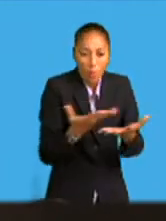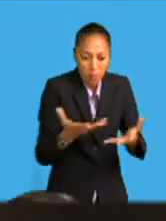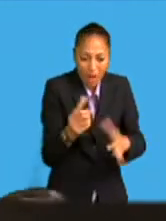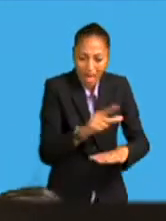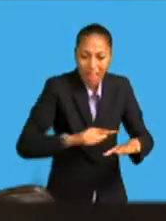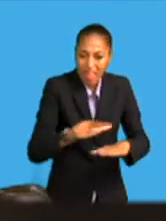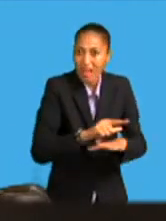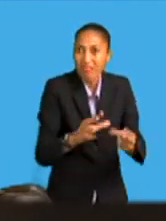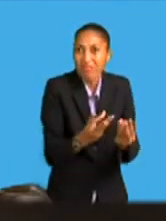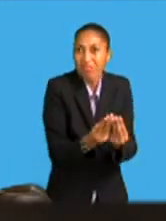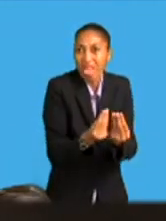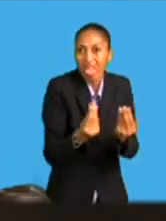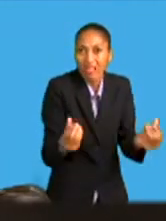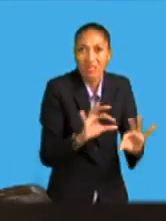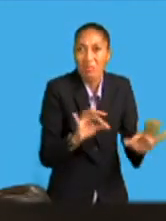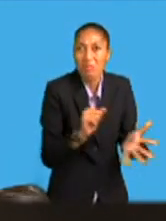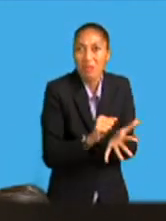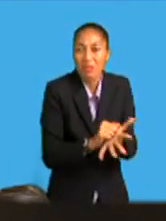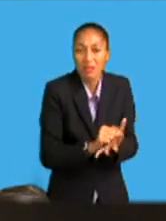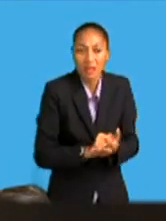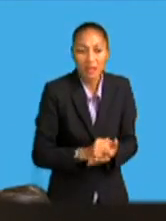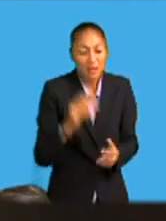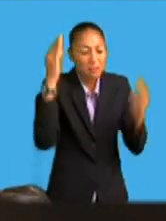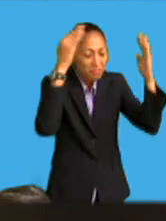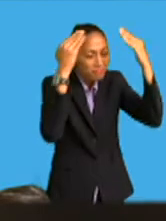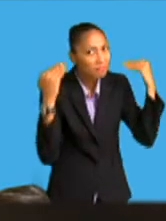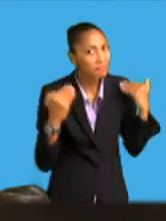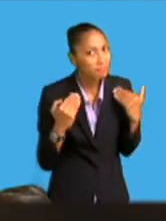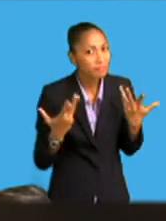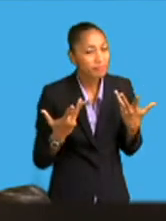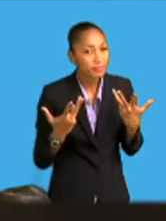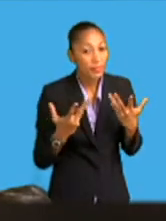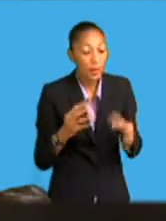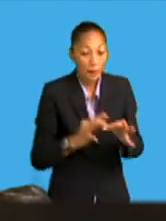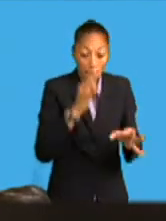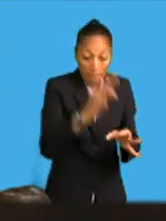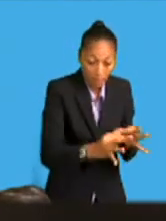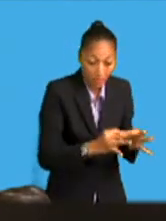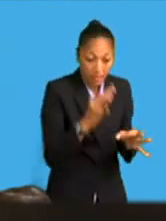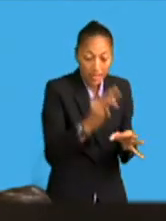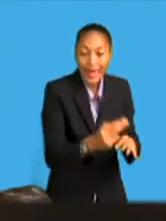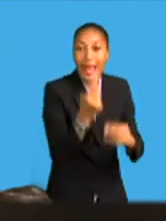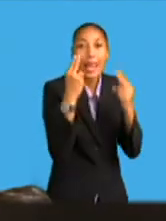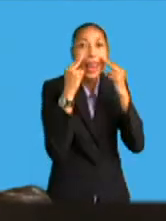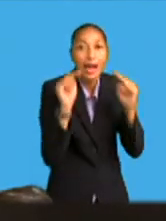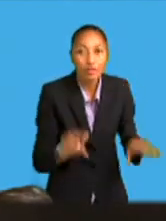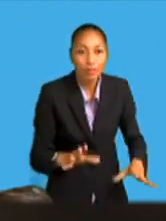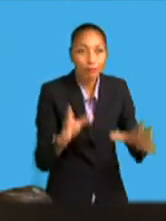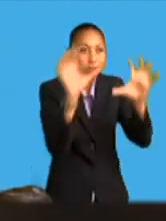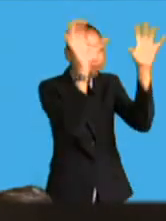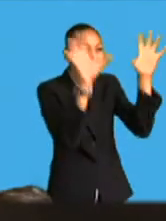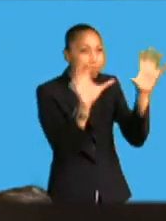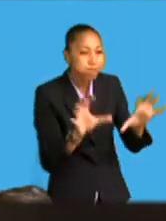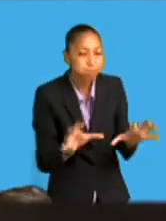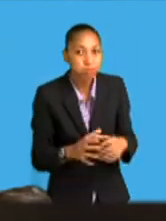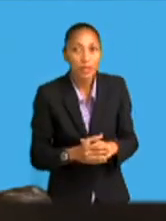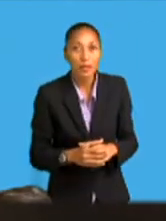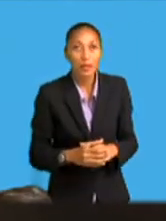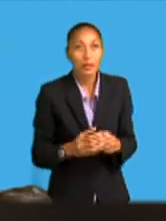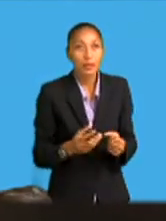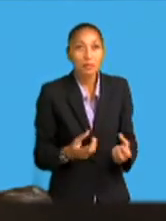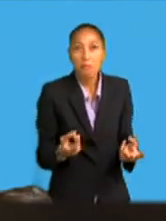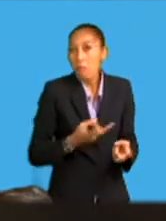otherwise be idle land. Madam Speaker, plantation and natural forest both provide multiple